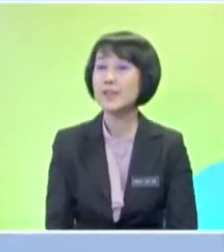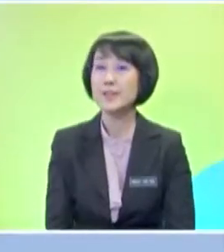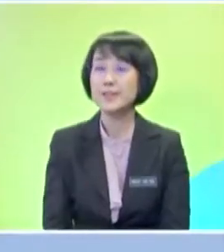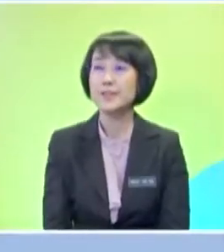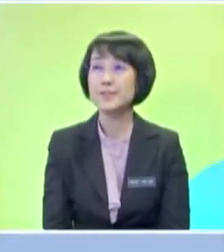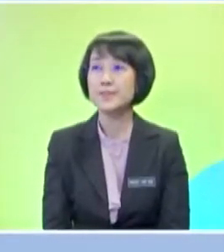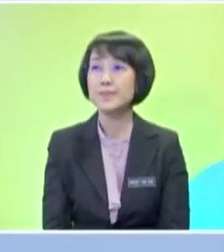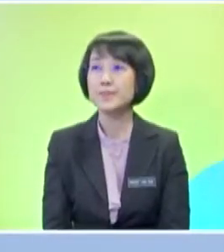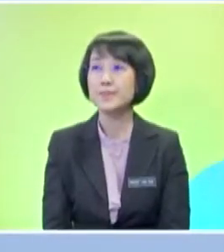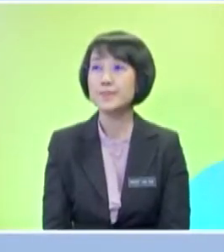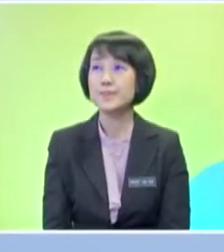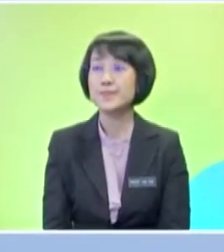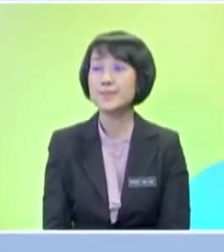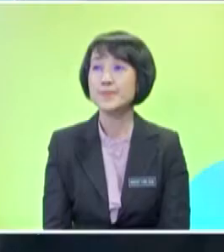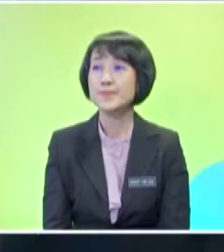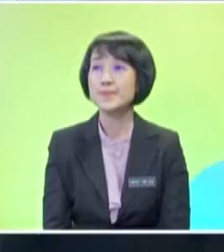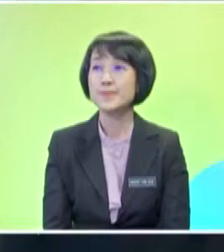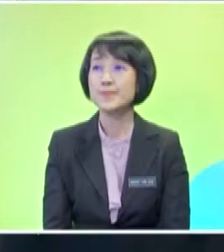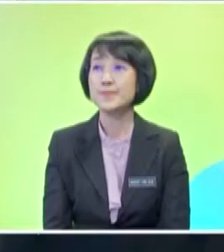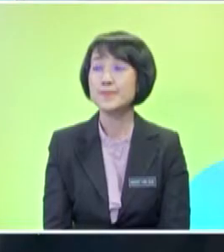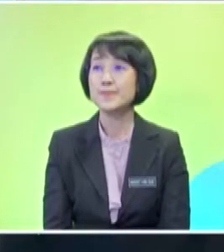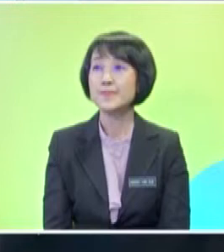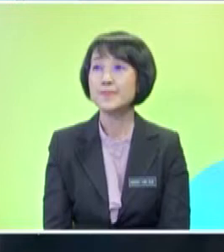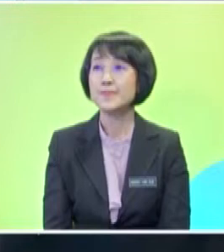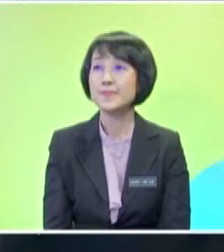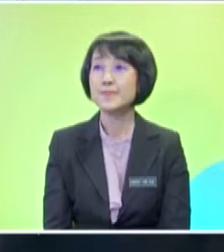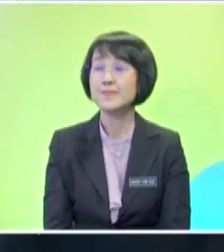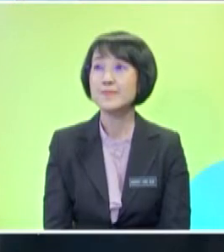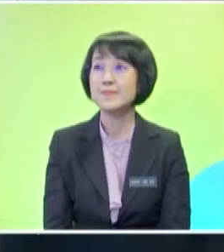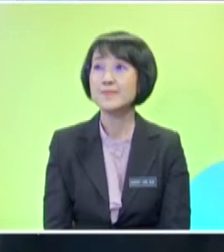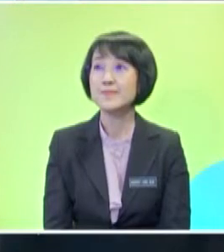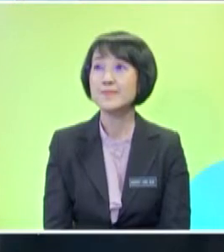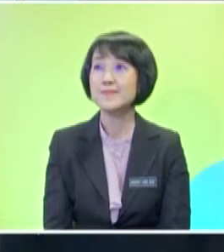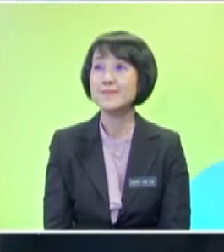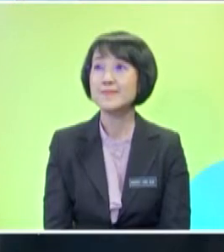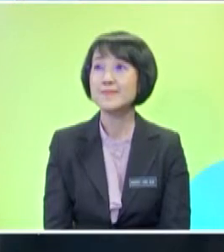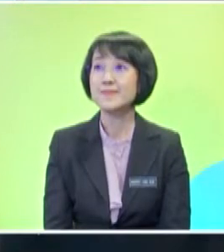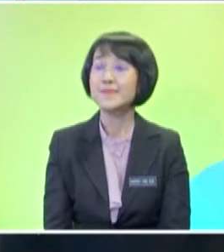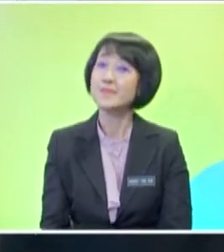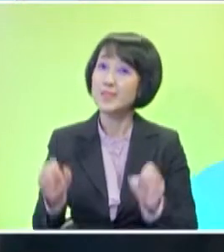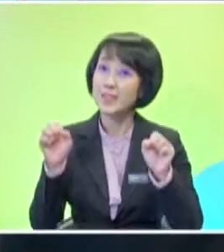strawberries. Okay. Can you spot any